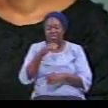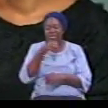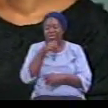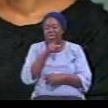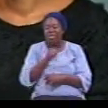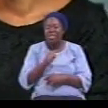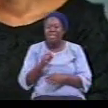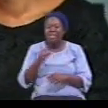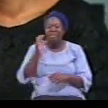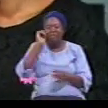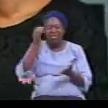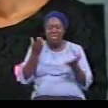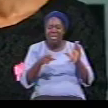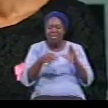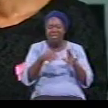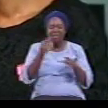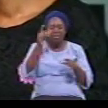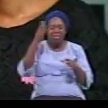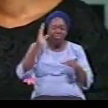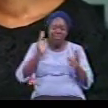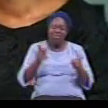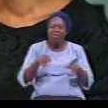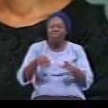Jesus never